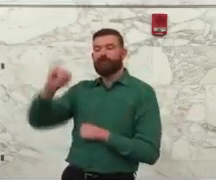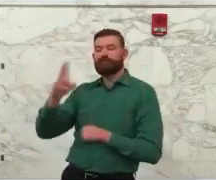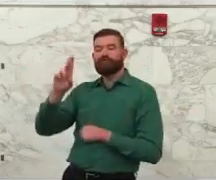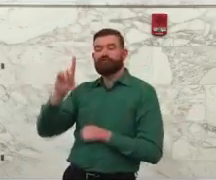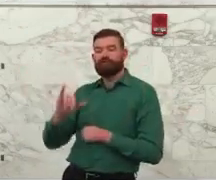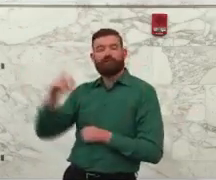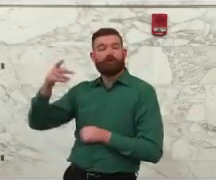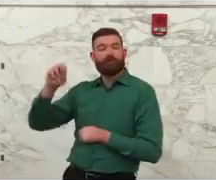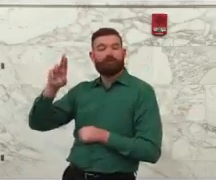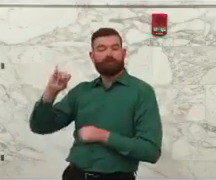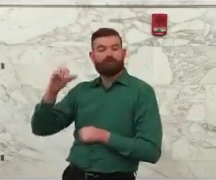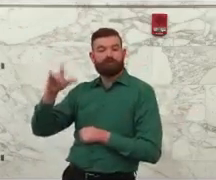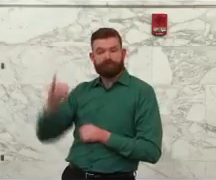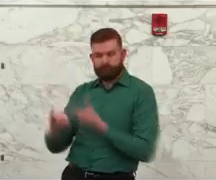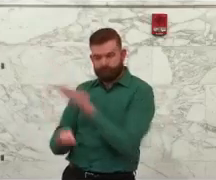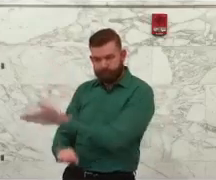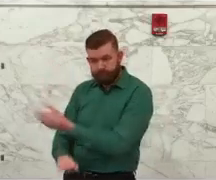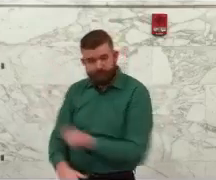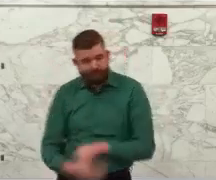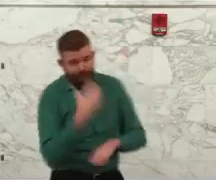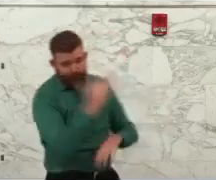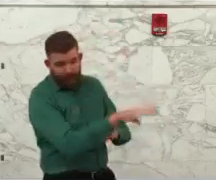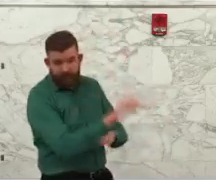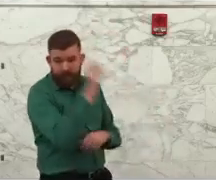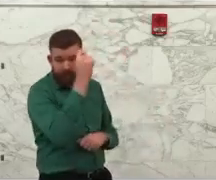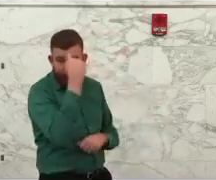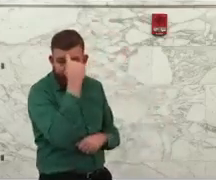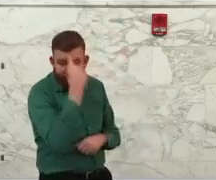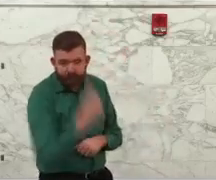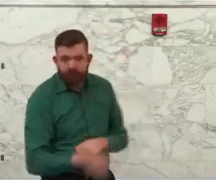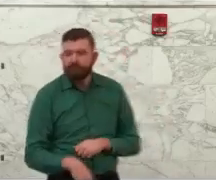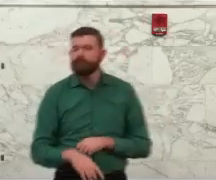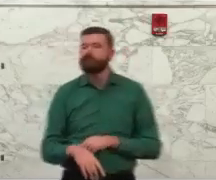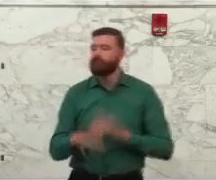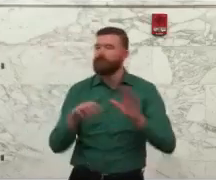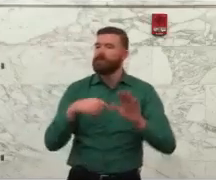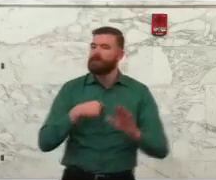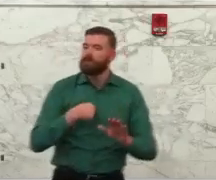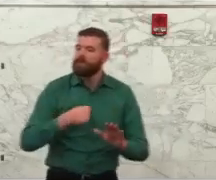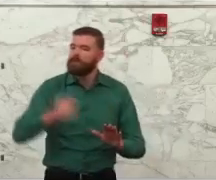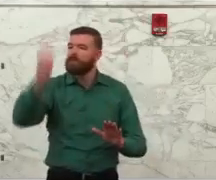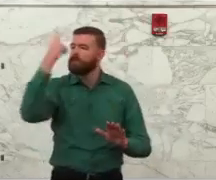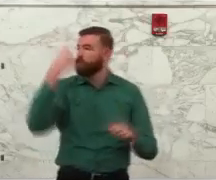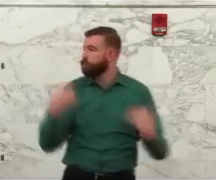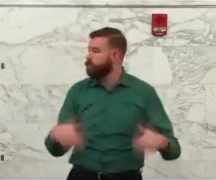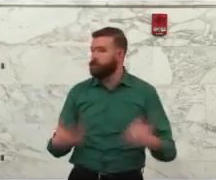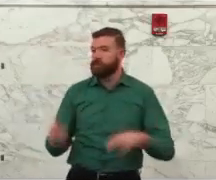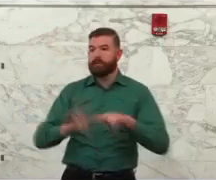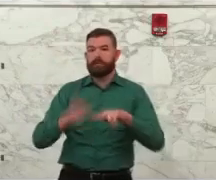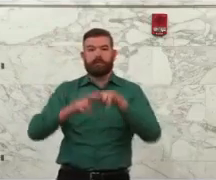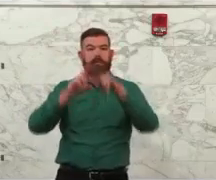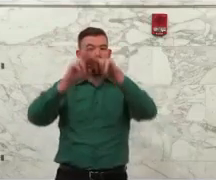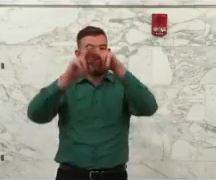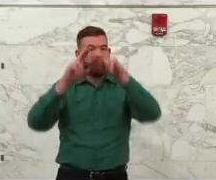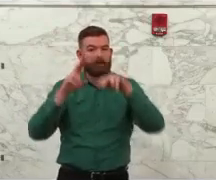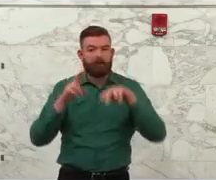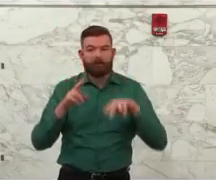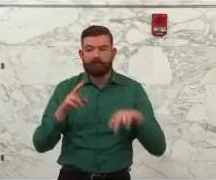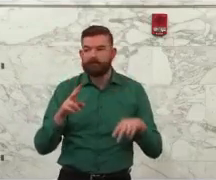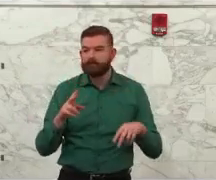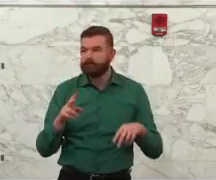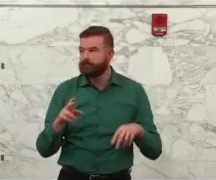afternoon. So we certainly understand and appreciate that rising cases of COVID-19 are causing